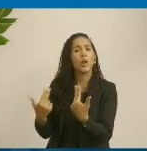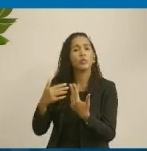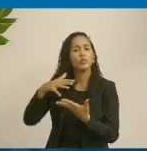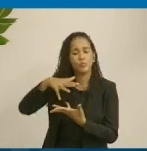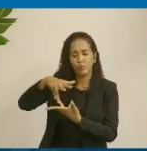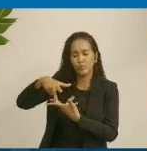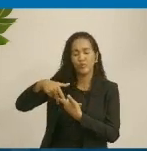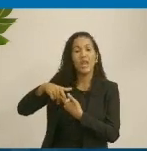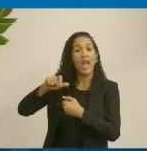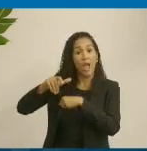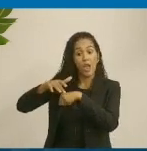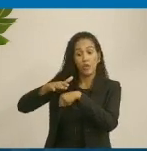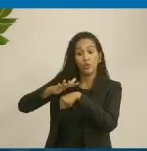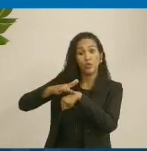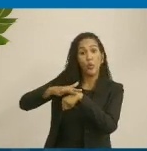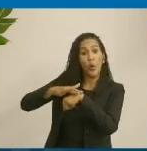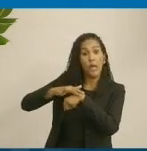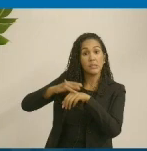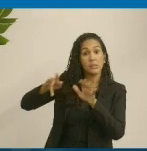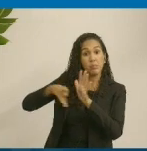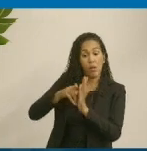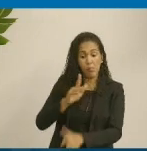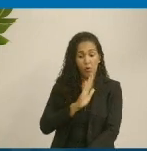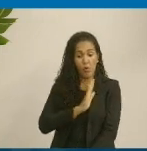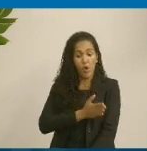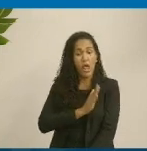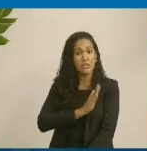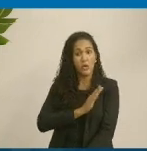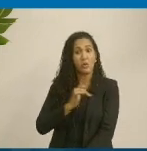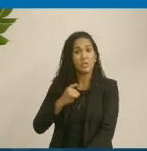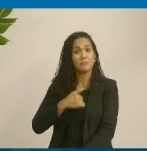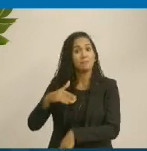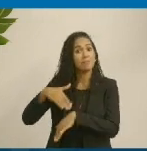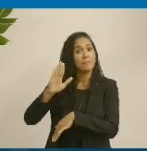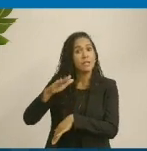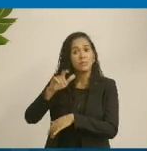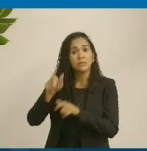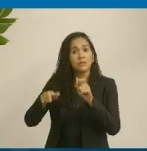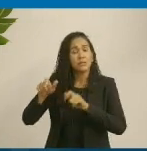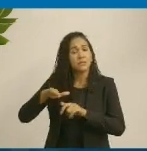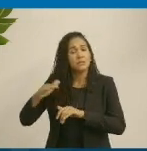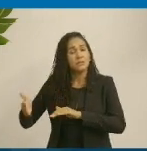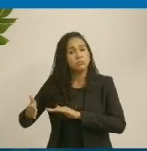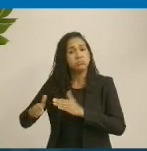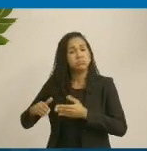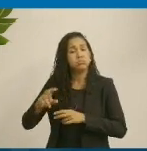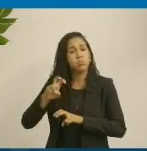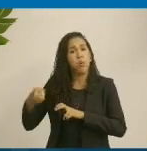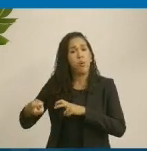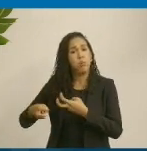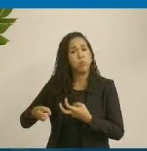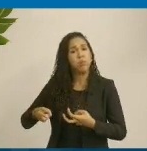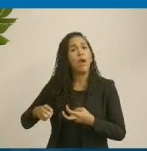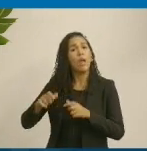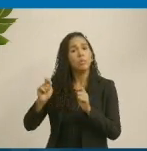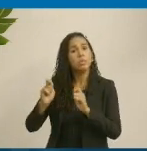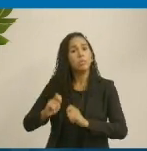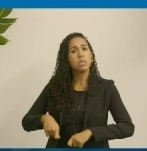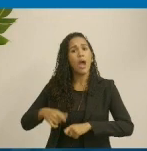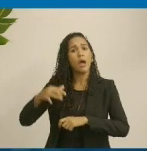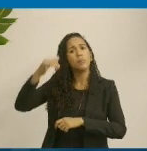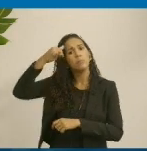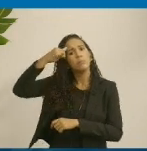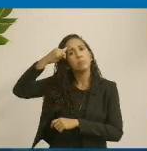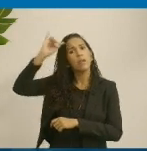it's on the rise. And it's all preventable by a healthy lifestyle. And with your elements of the app,